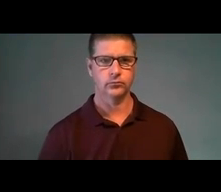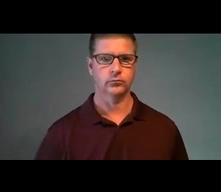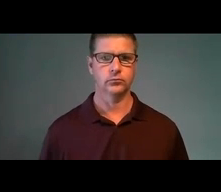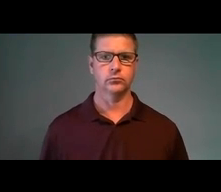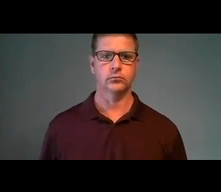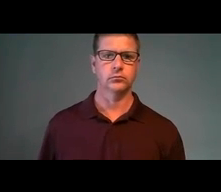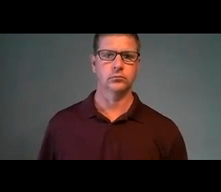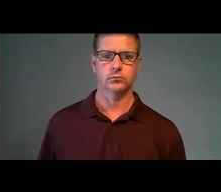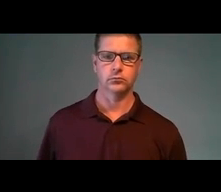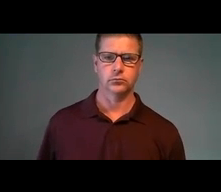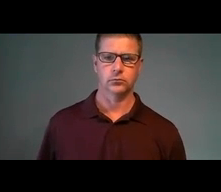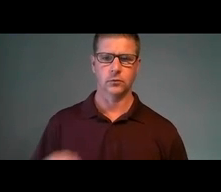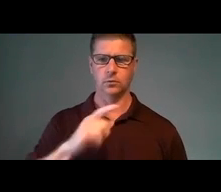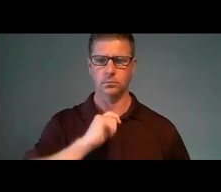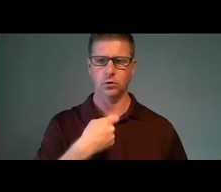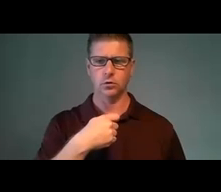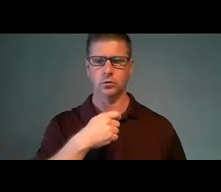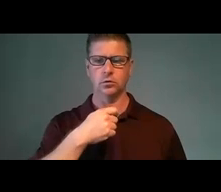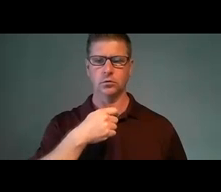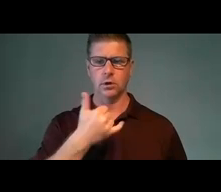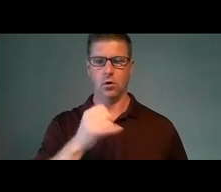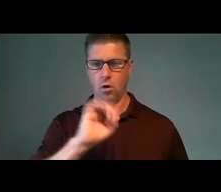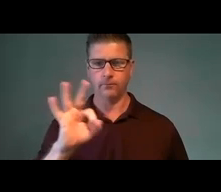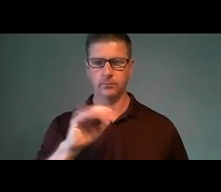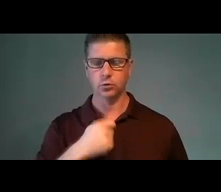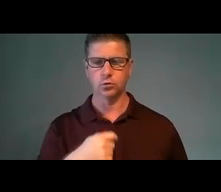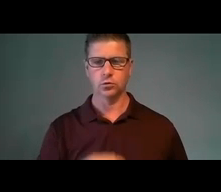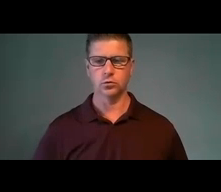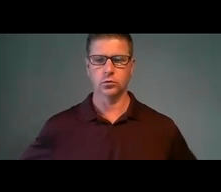Where did that Sandra, go? you were unmuted, now you're muted again.